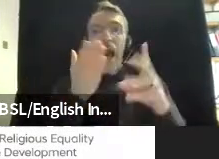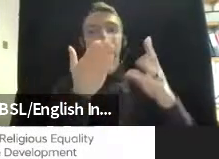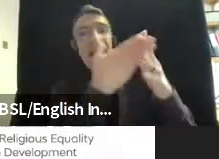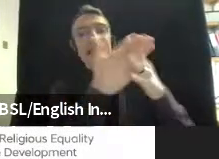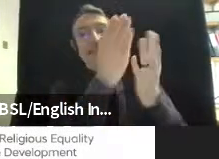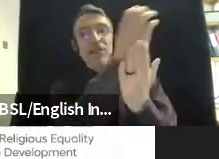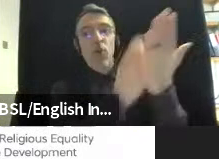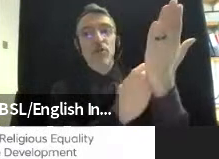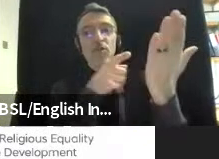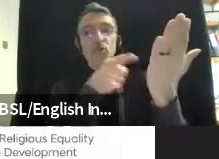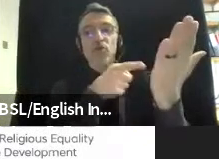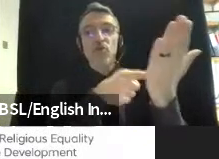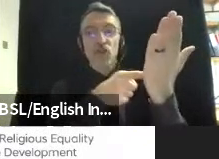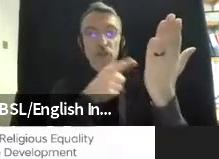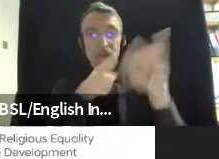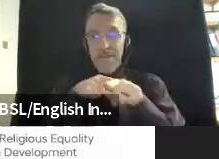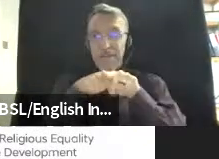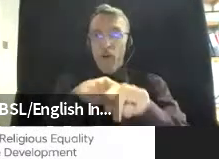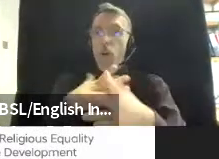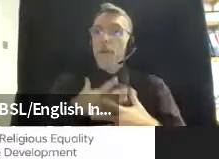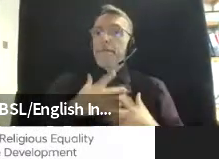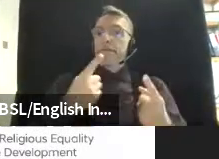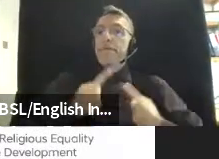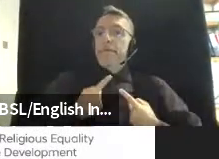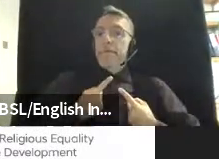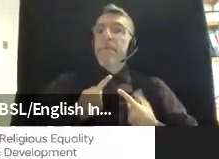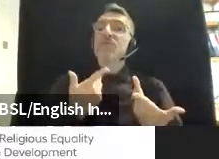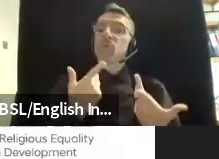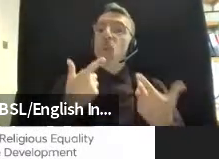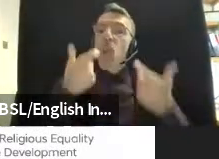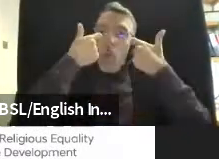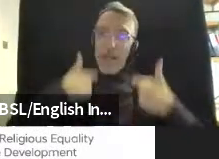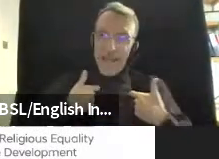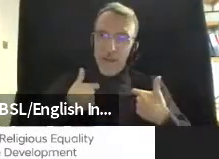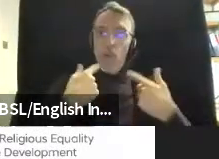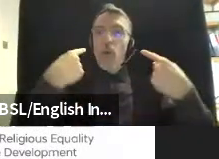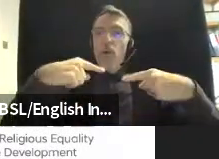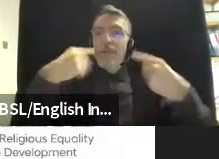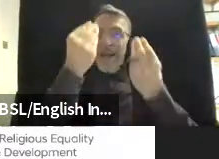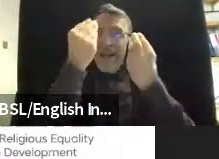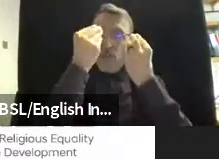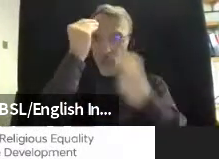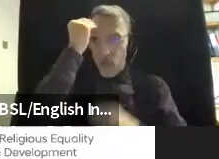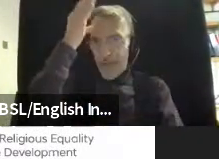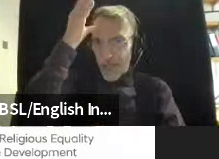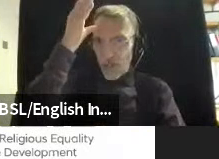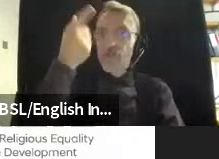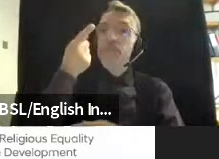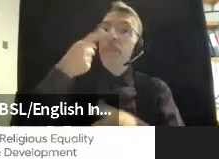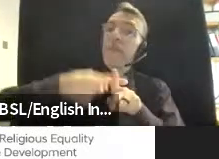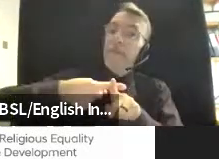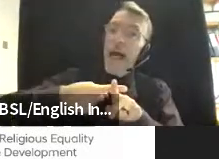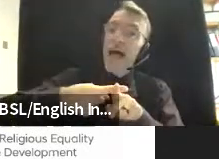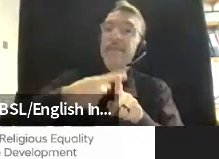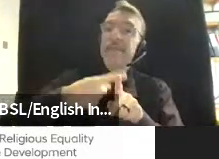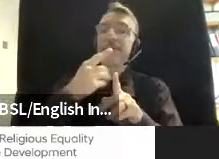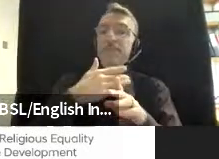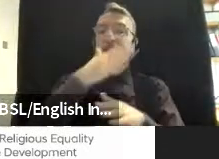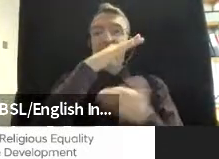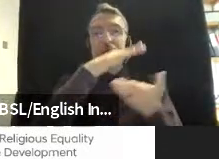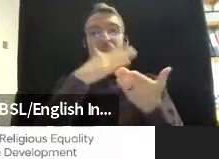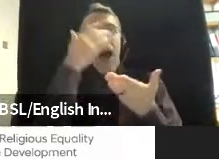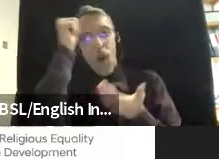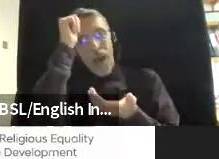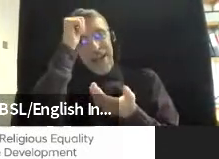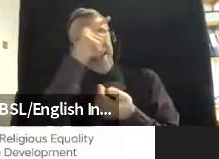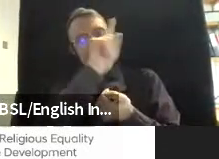of conscience by providing them with accessible legal education and raising awareness of dominant religious groups about freedom